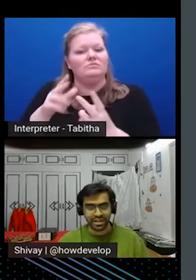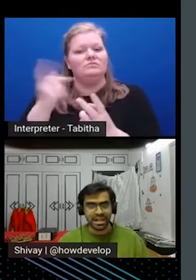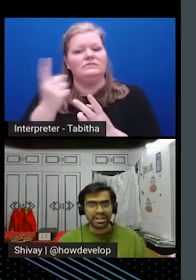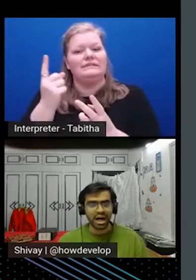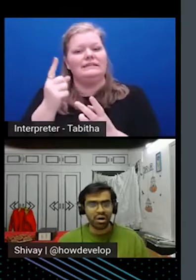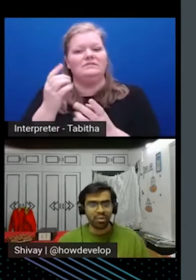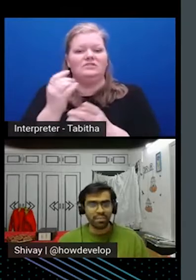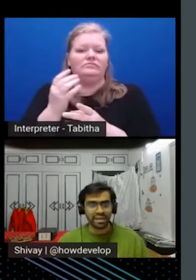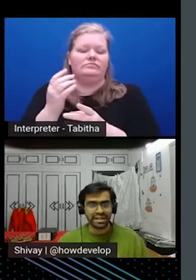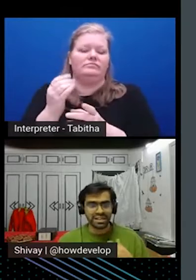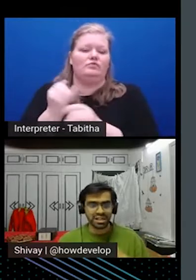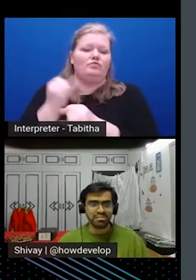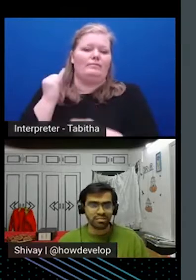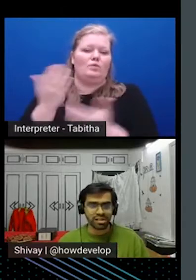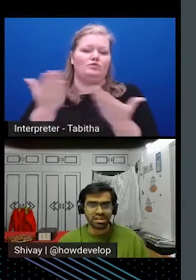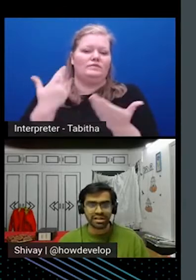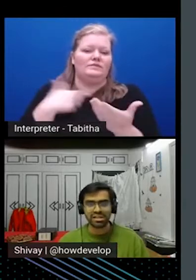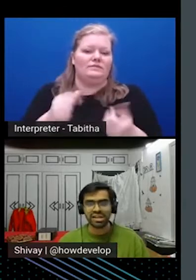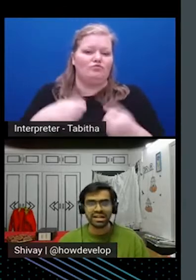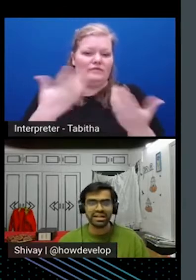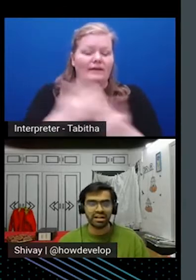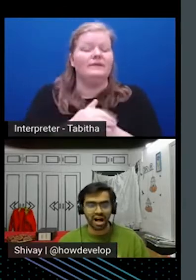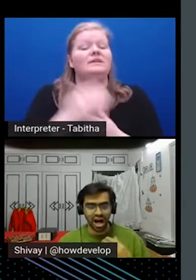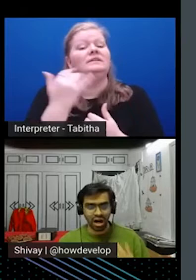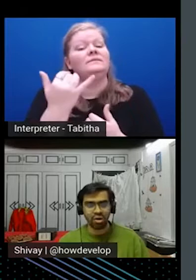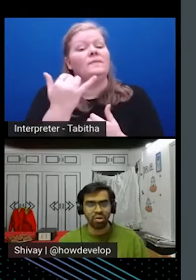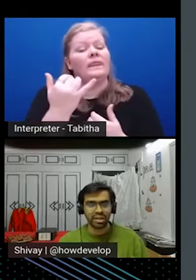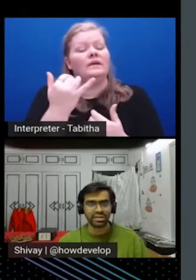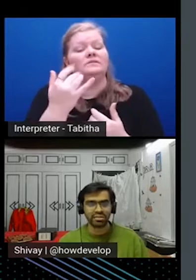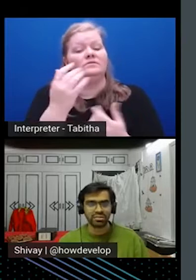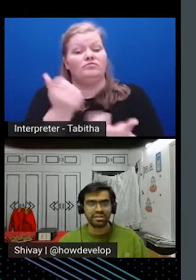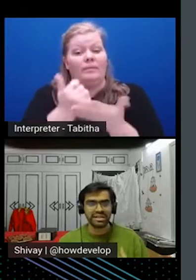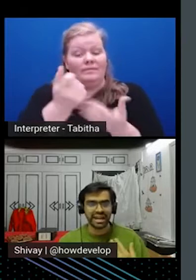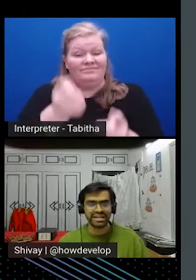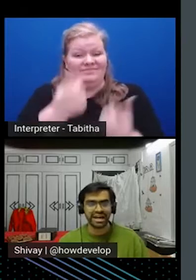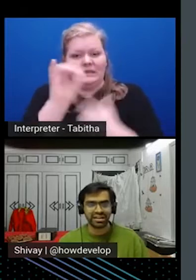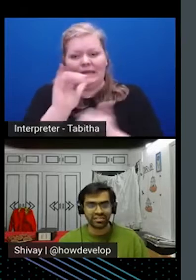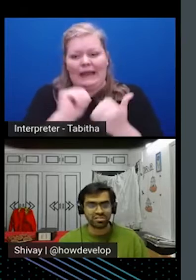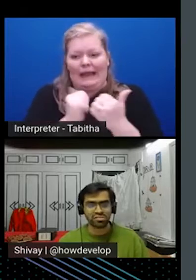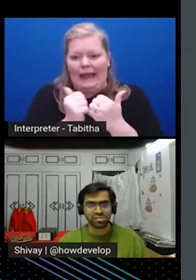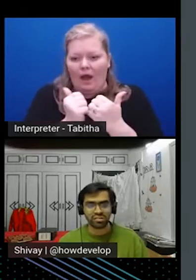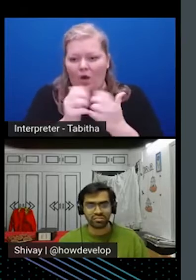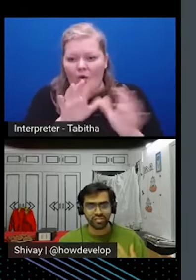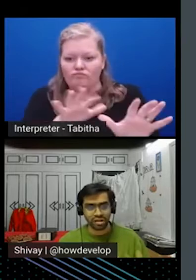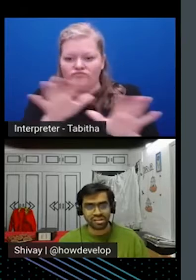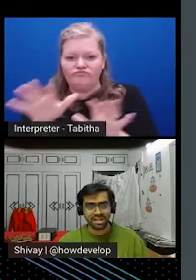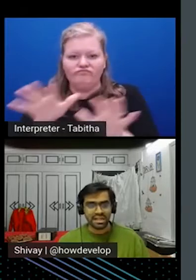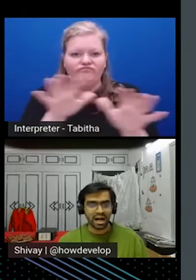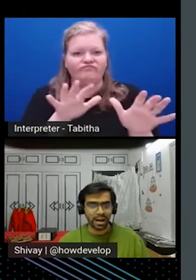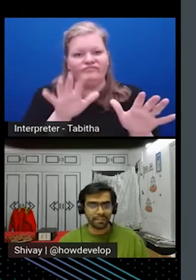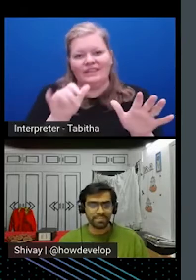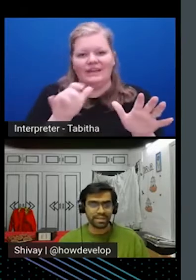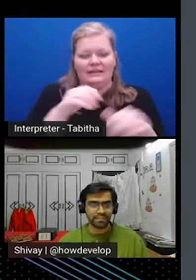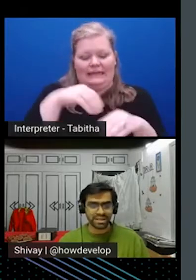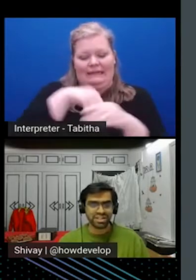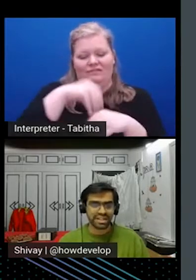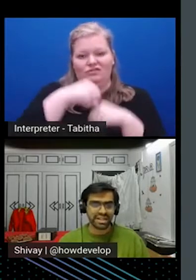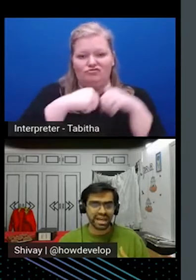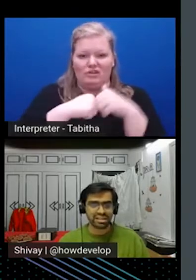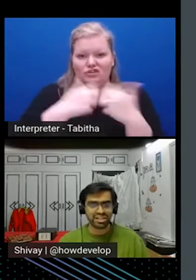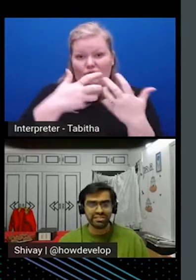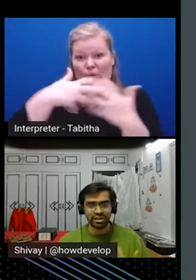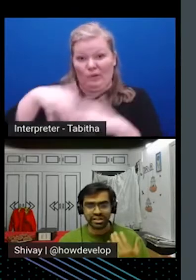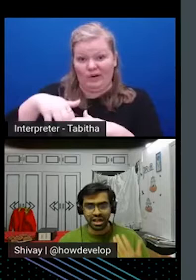provided. Now, in terms of just understanding how the entire infrastructure sort of works,